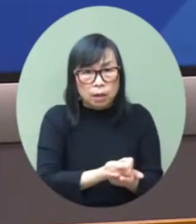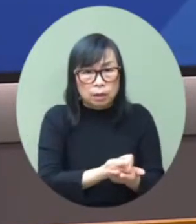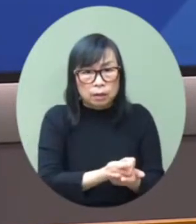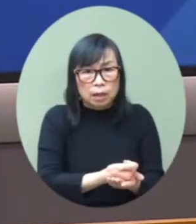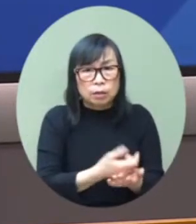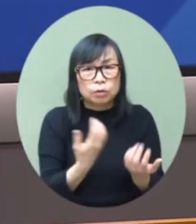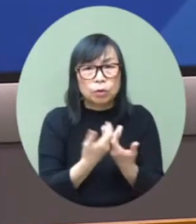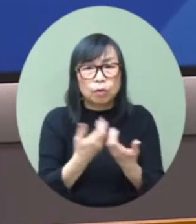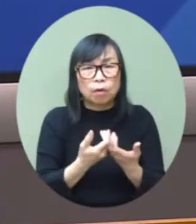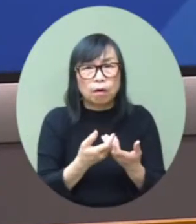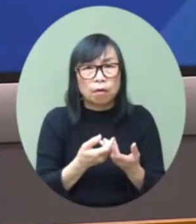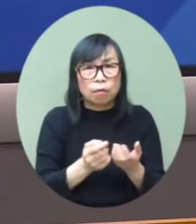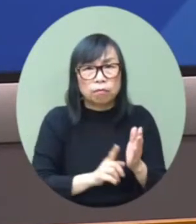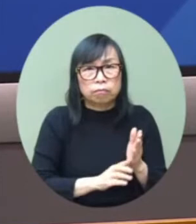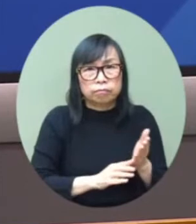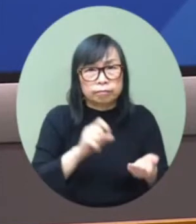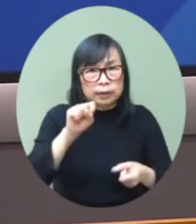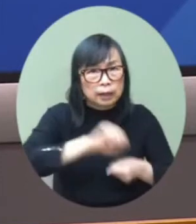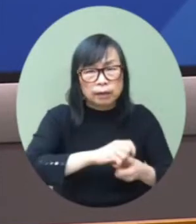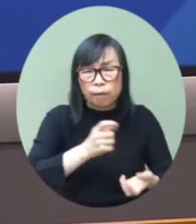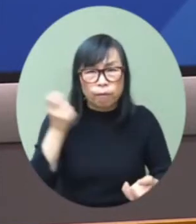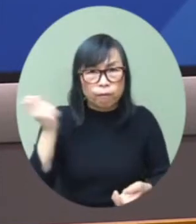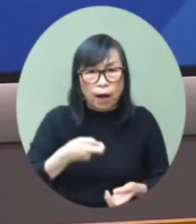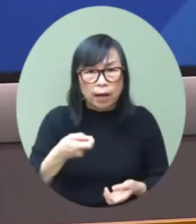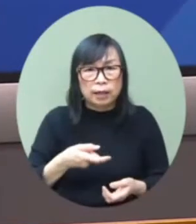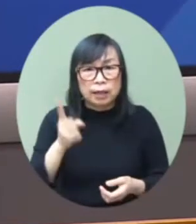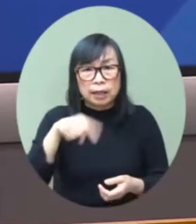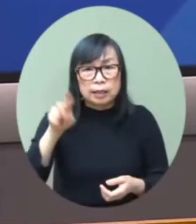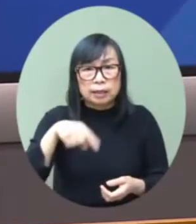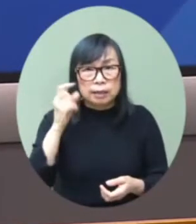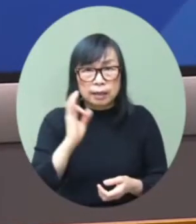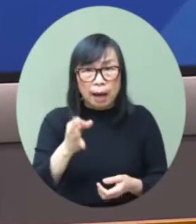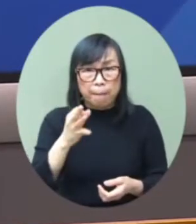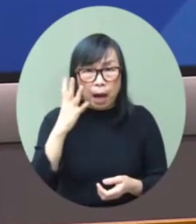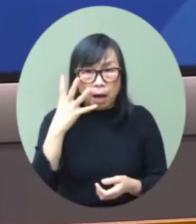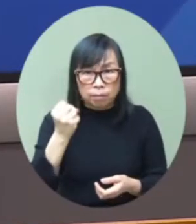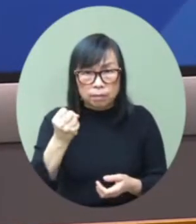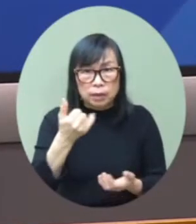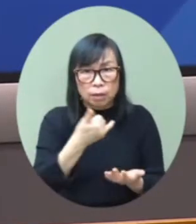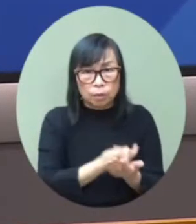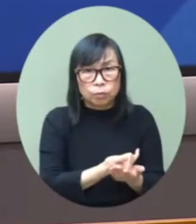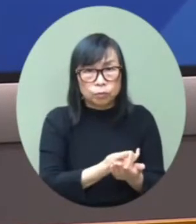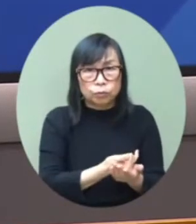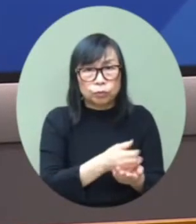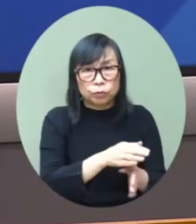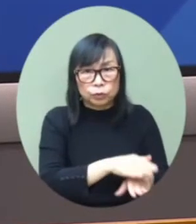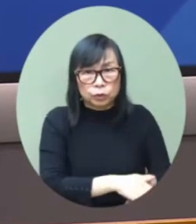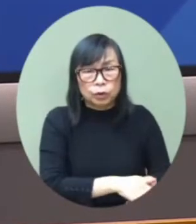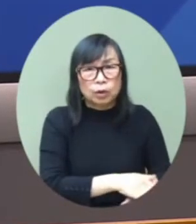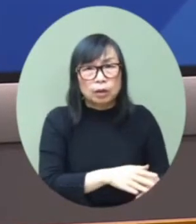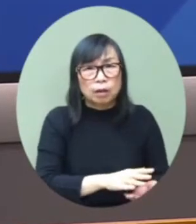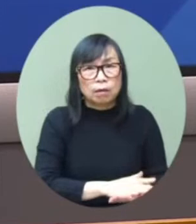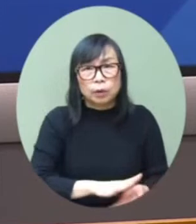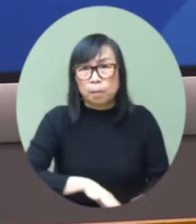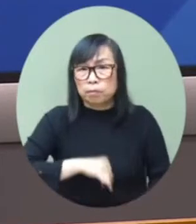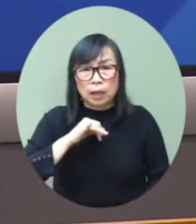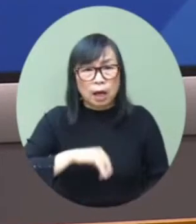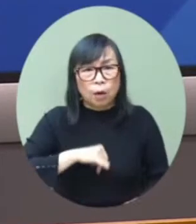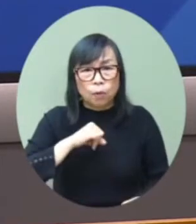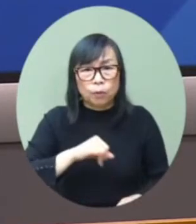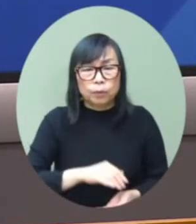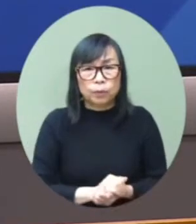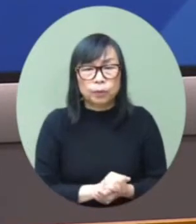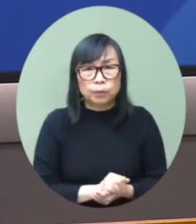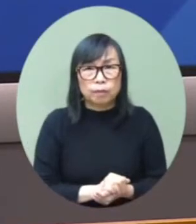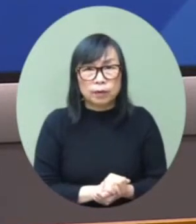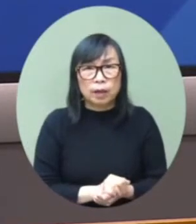epidemic and the rising number of deaths, these 1,350 spaces